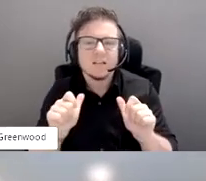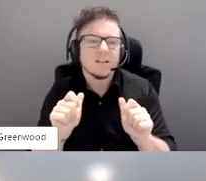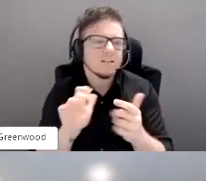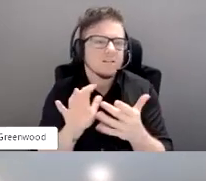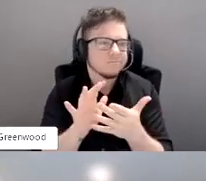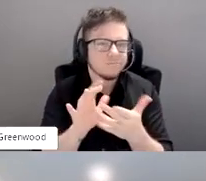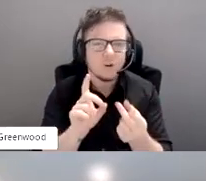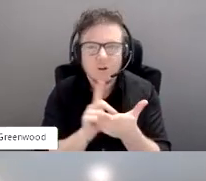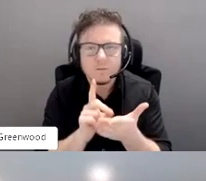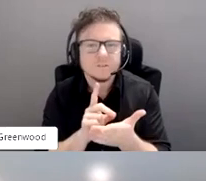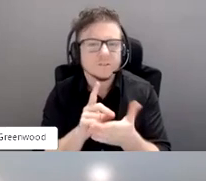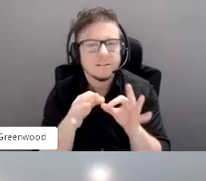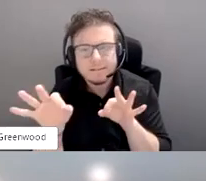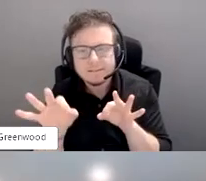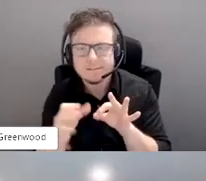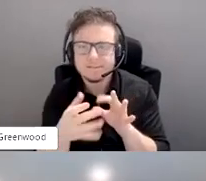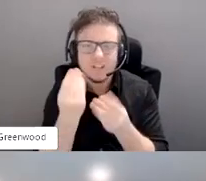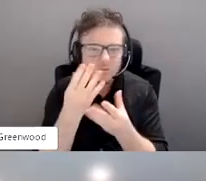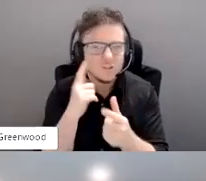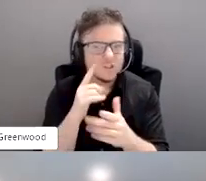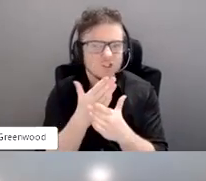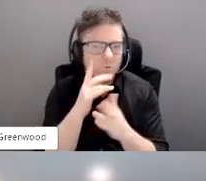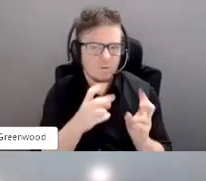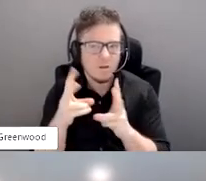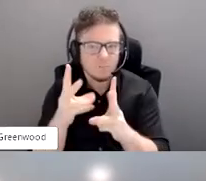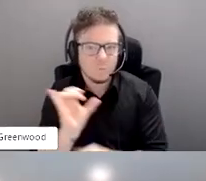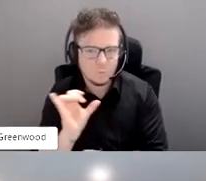are shared during the webinar today.